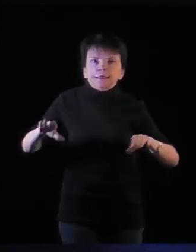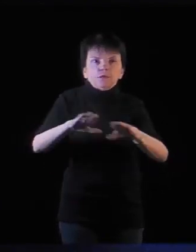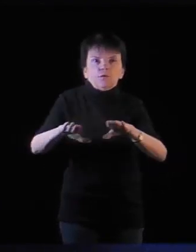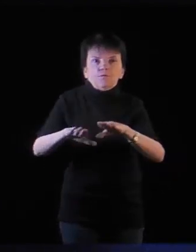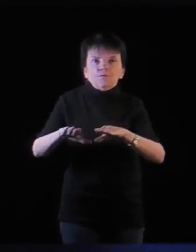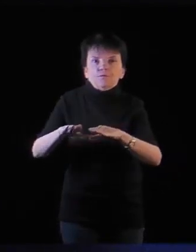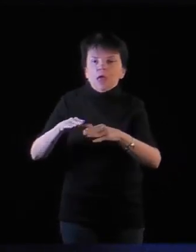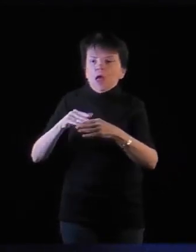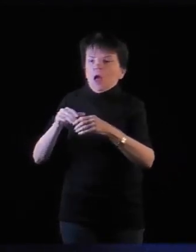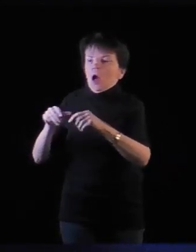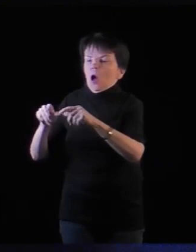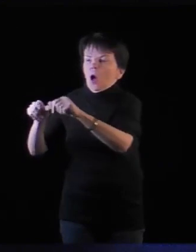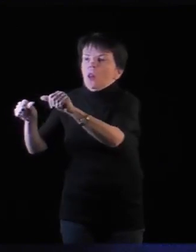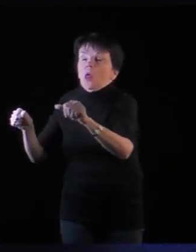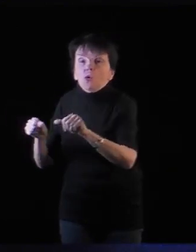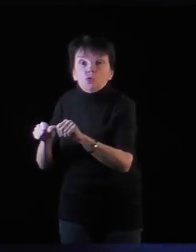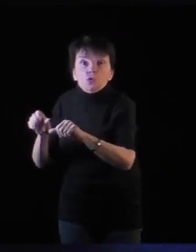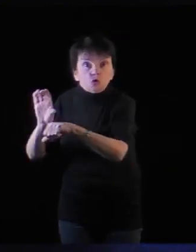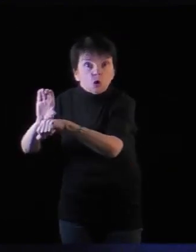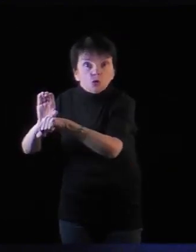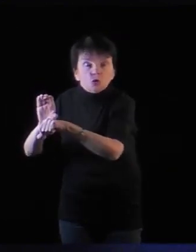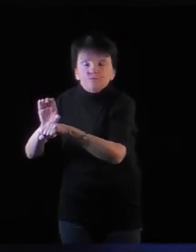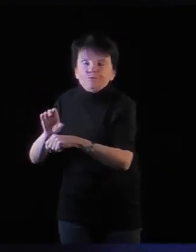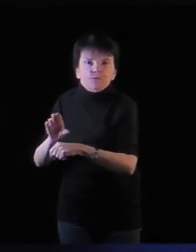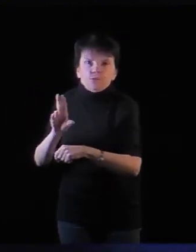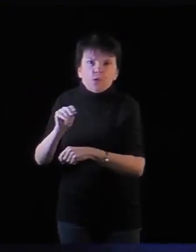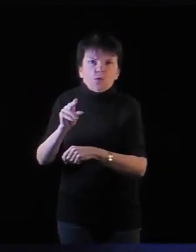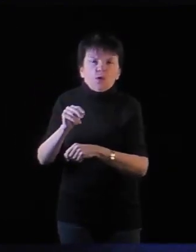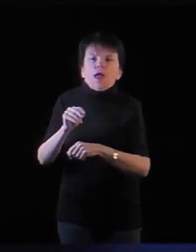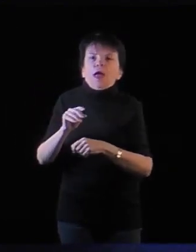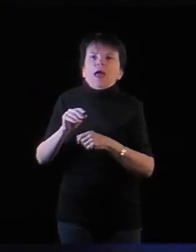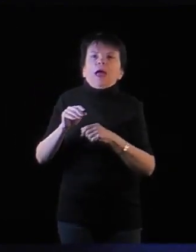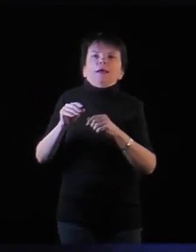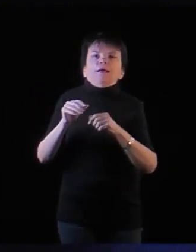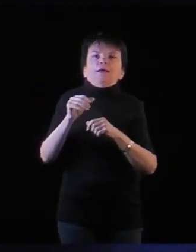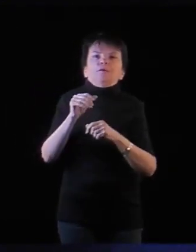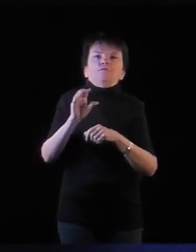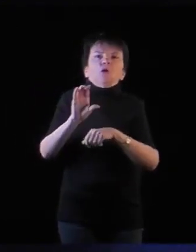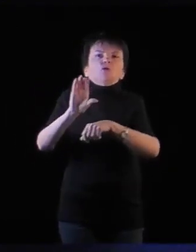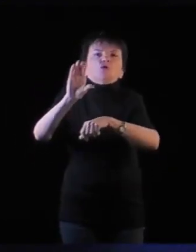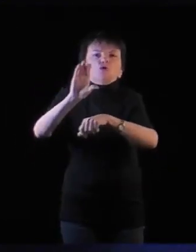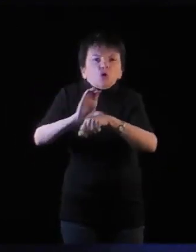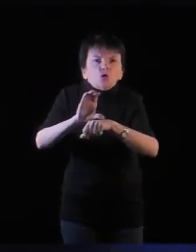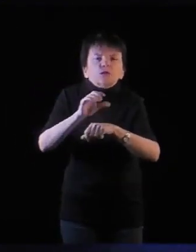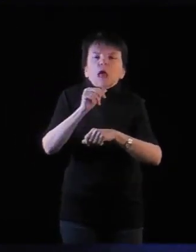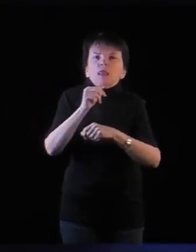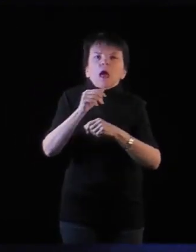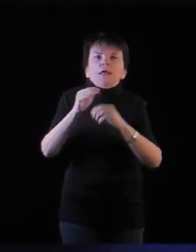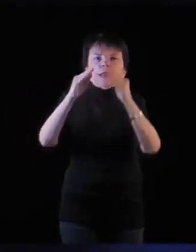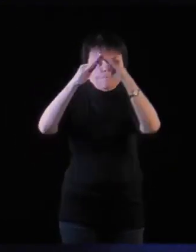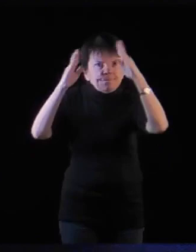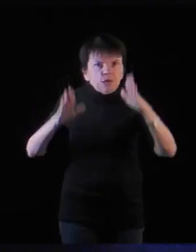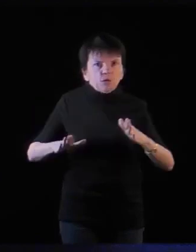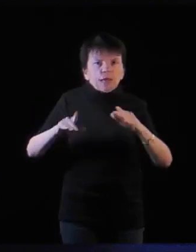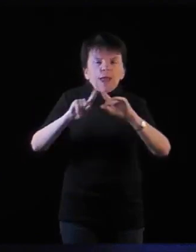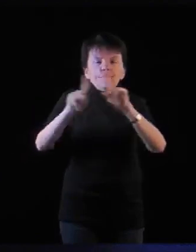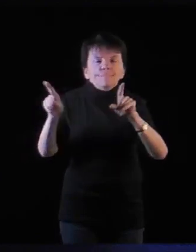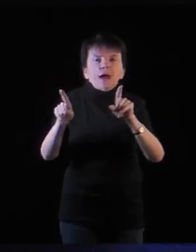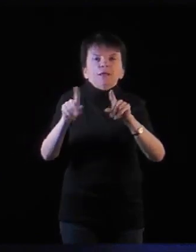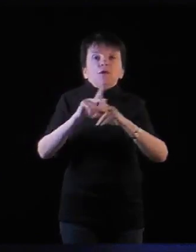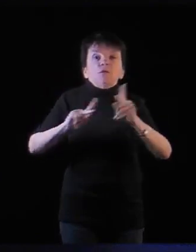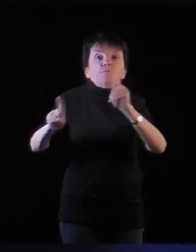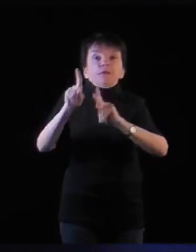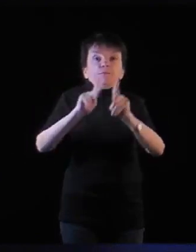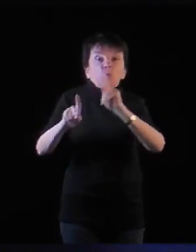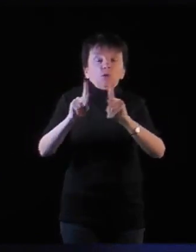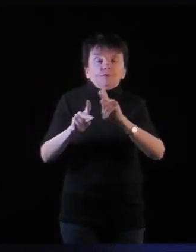church, the church again is not a building. It's the people in the midst of that church family and that sense of community that's built